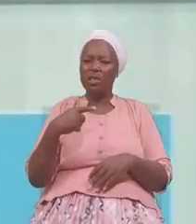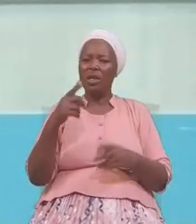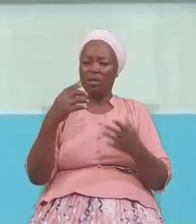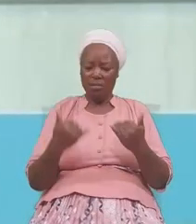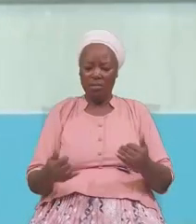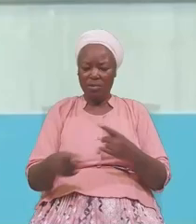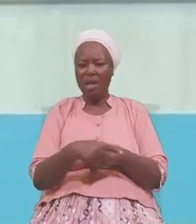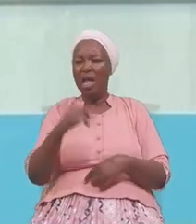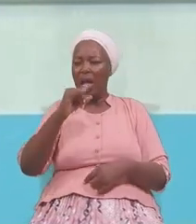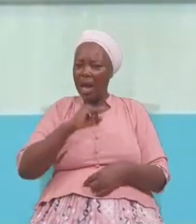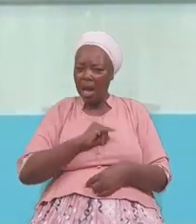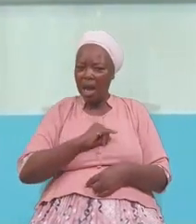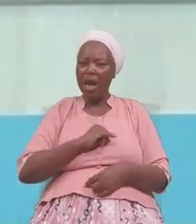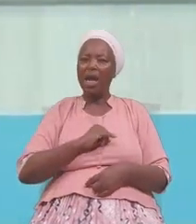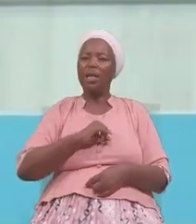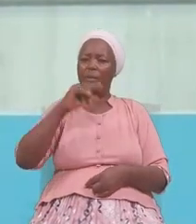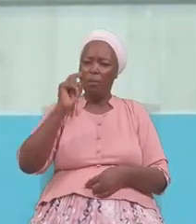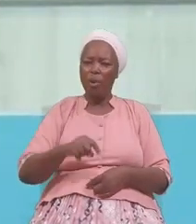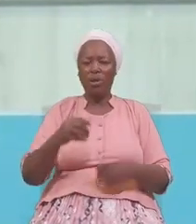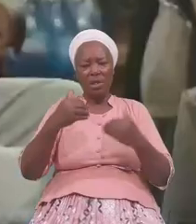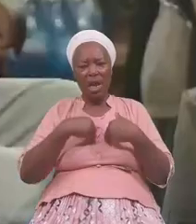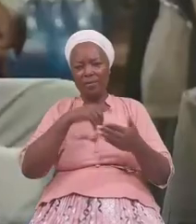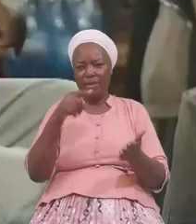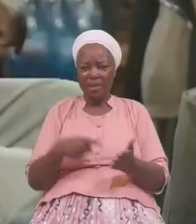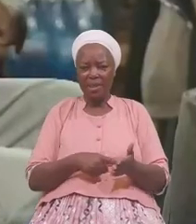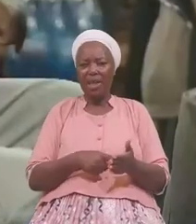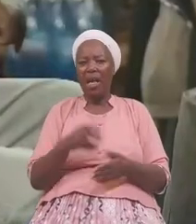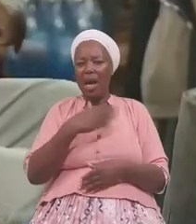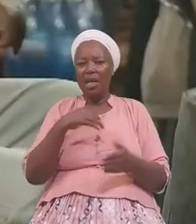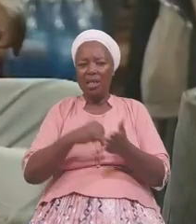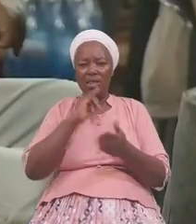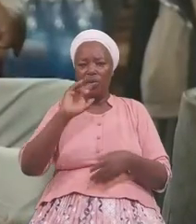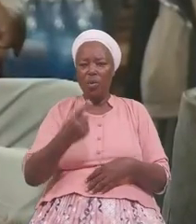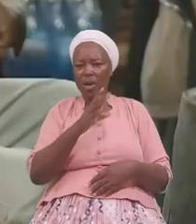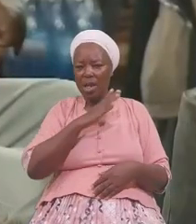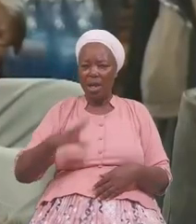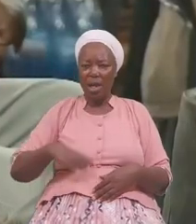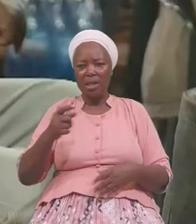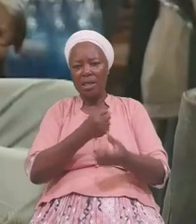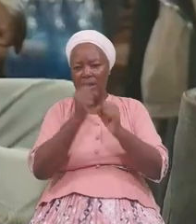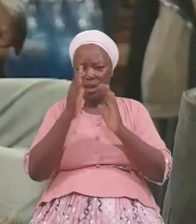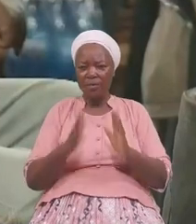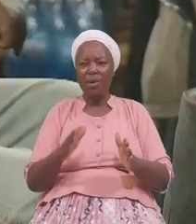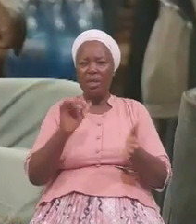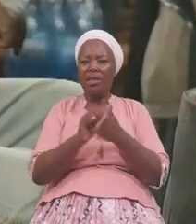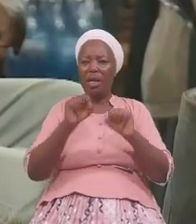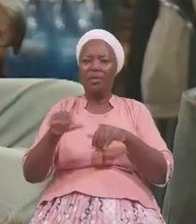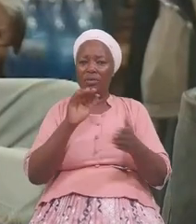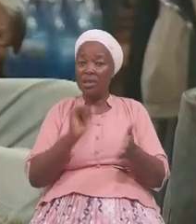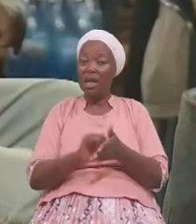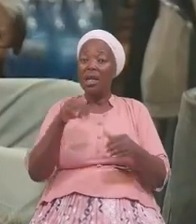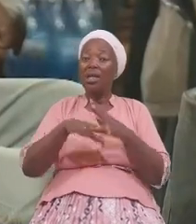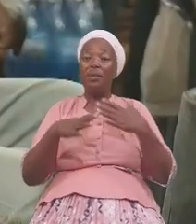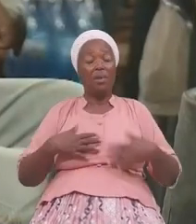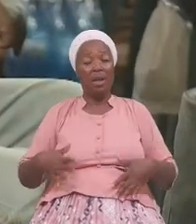today? I must have this. And it's only Christ the Savior that can do that in